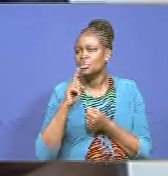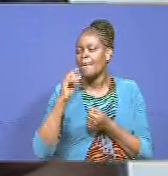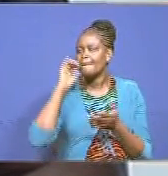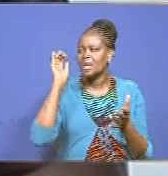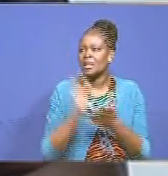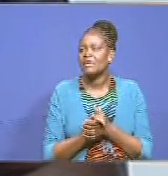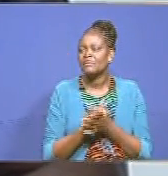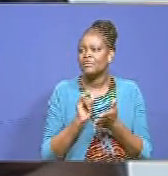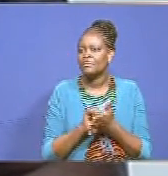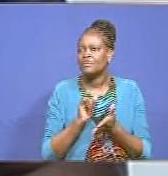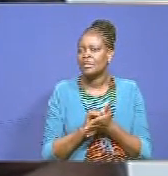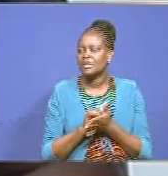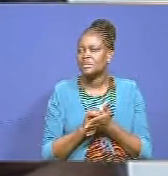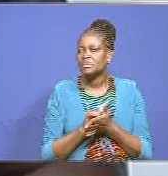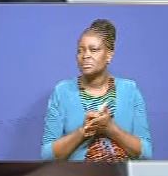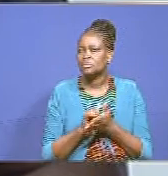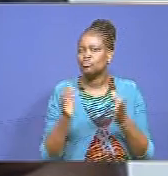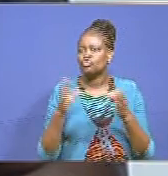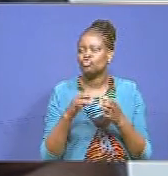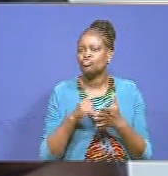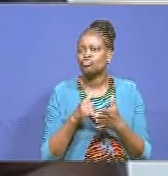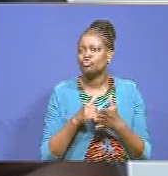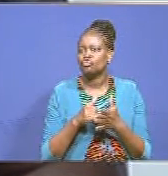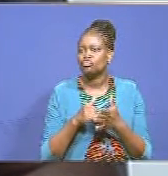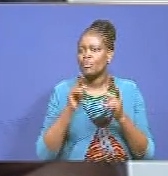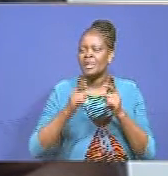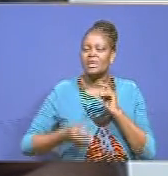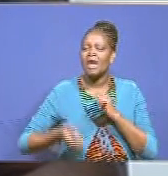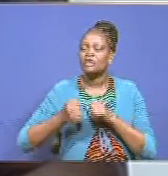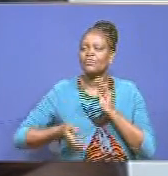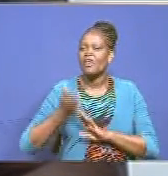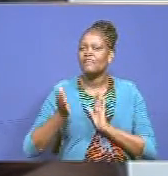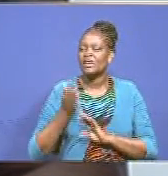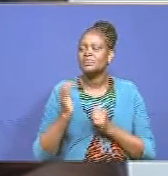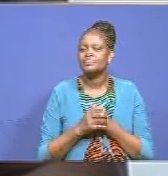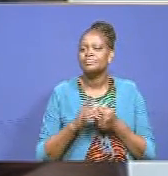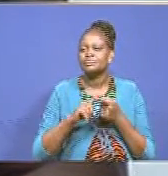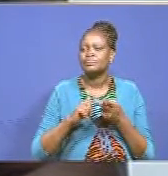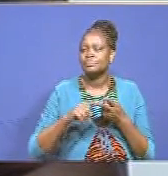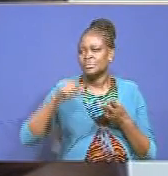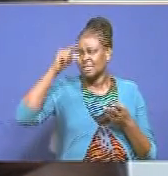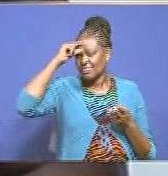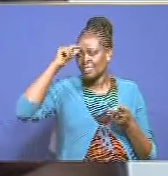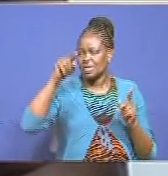believe the agents involved should move fast. And two, the government is also,